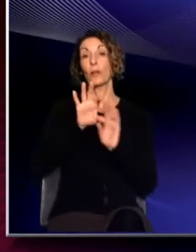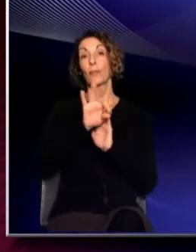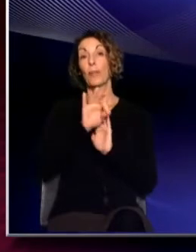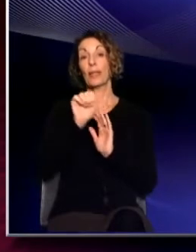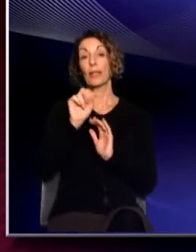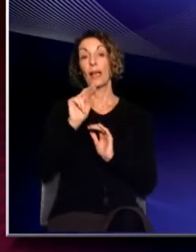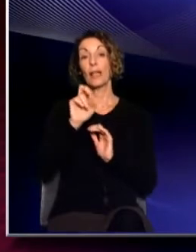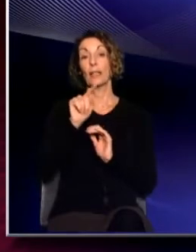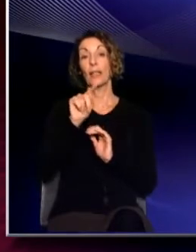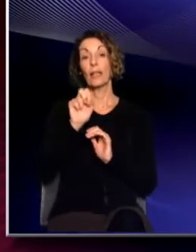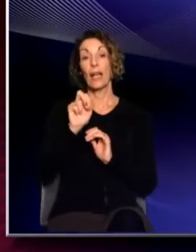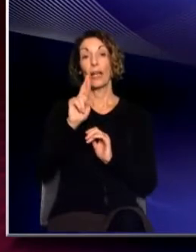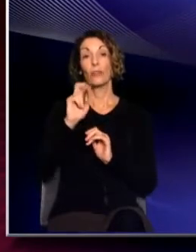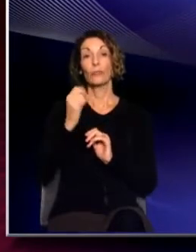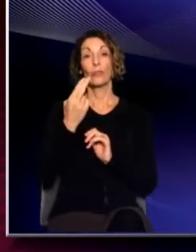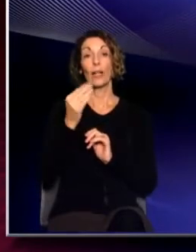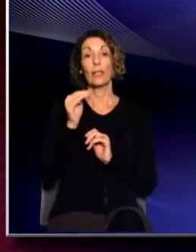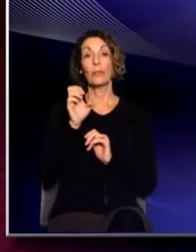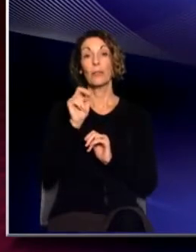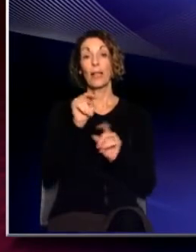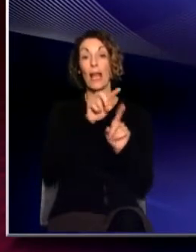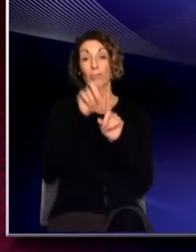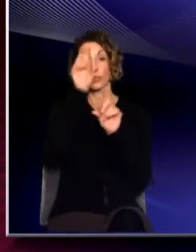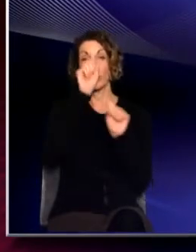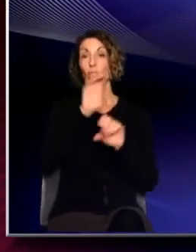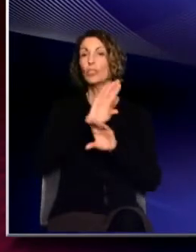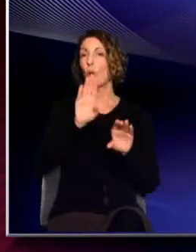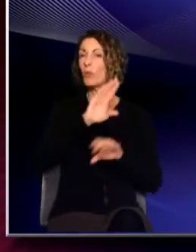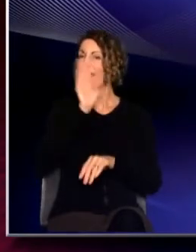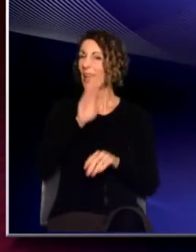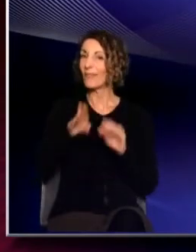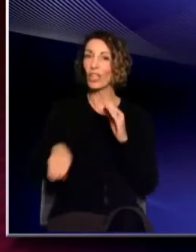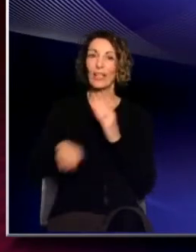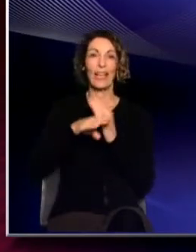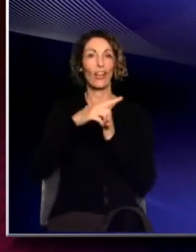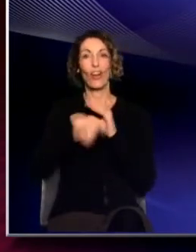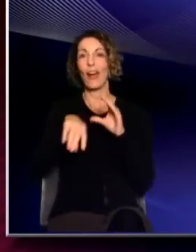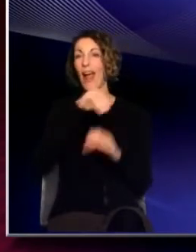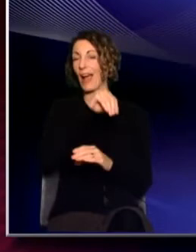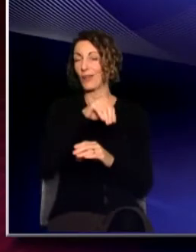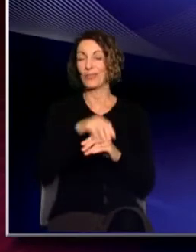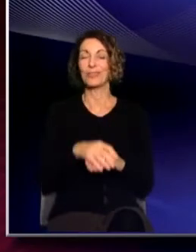as a superintendent, don't you ever kick her out.